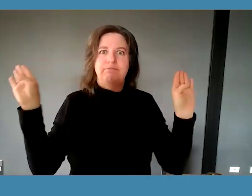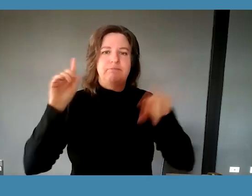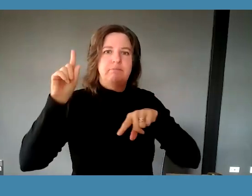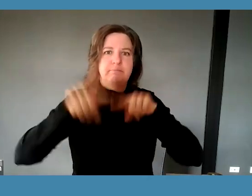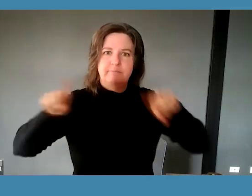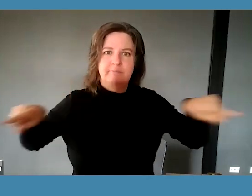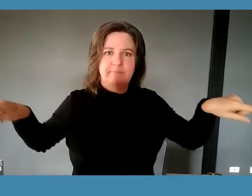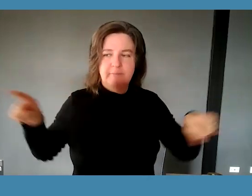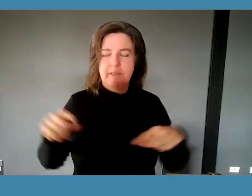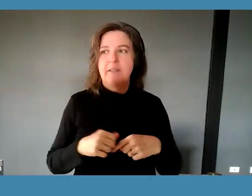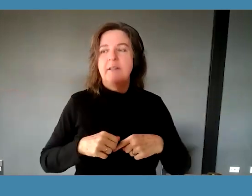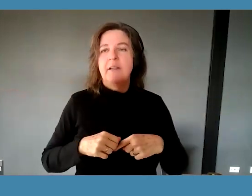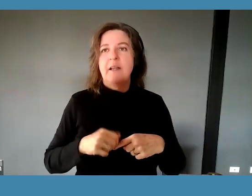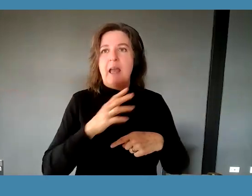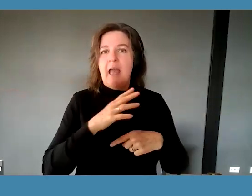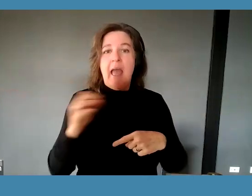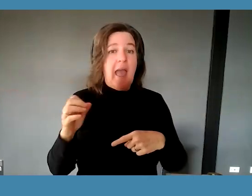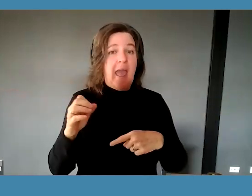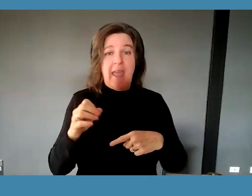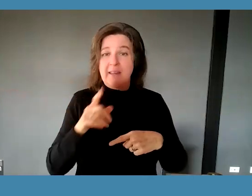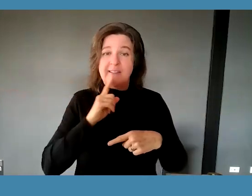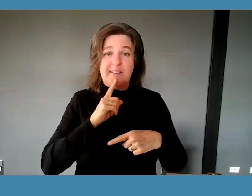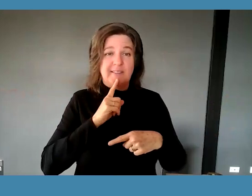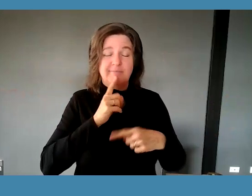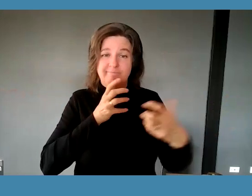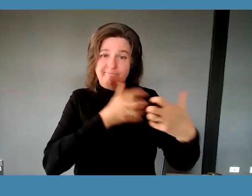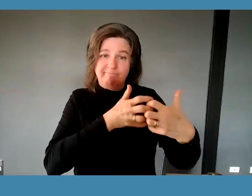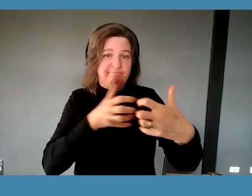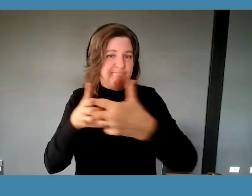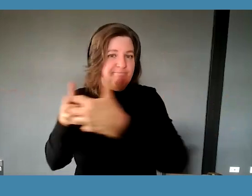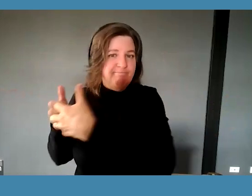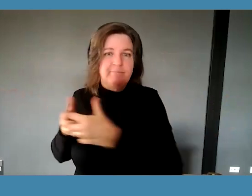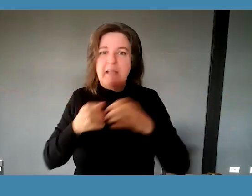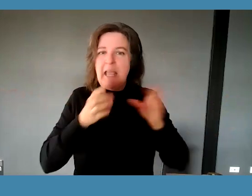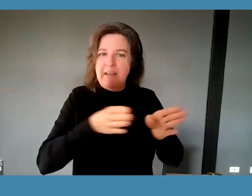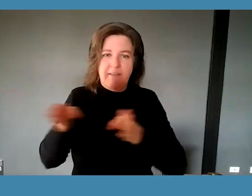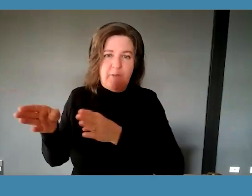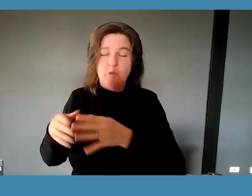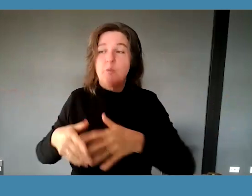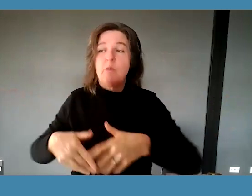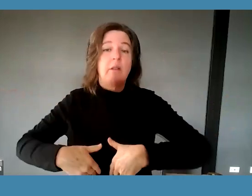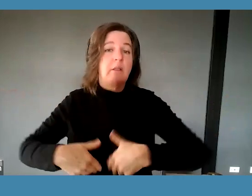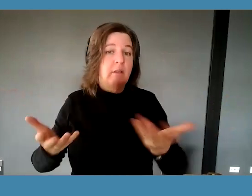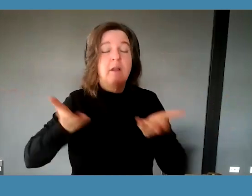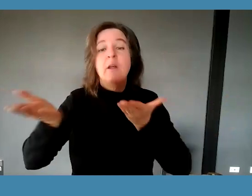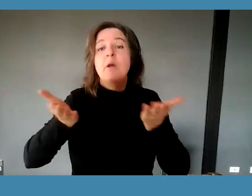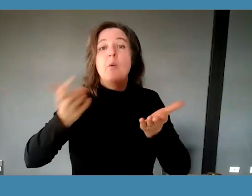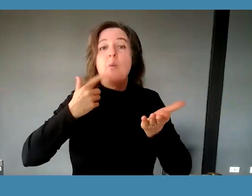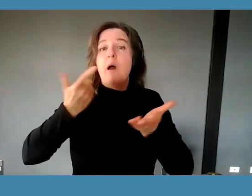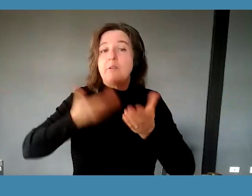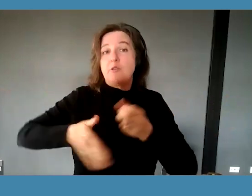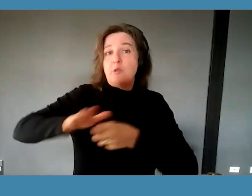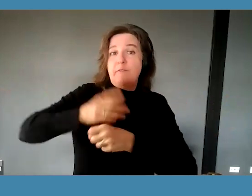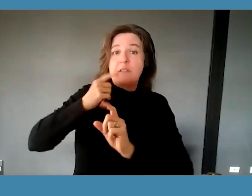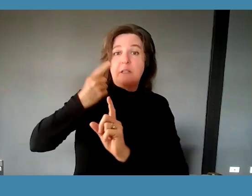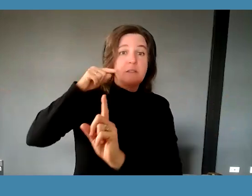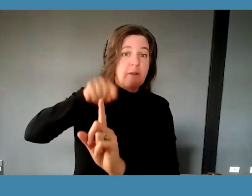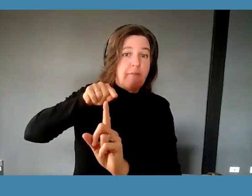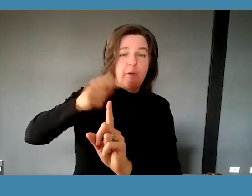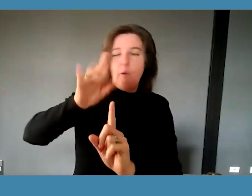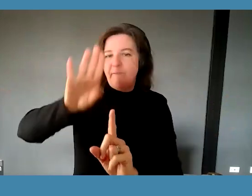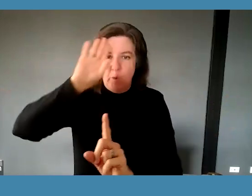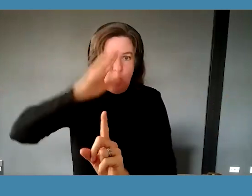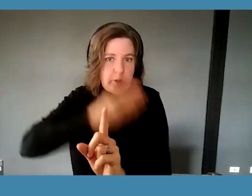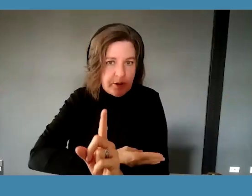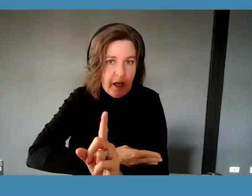are very individualized. So what services would be covered for you or your son are going